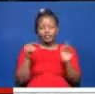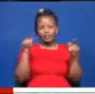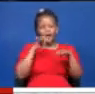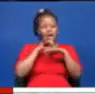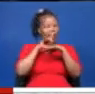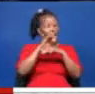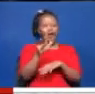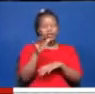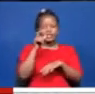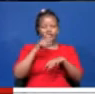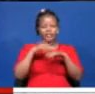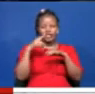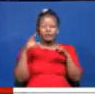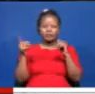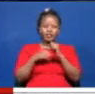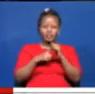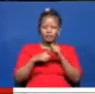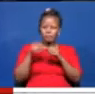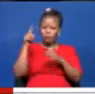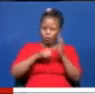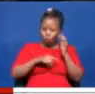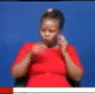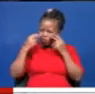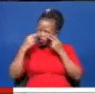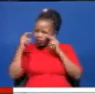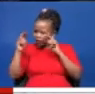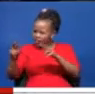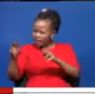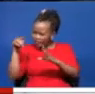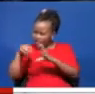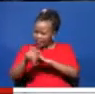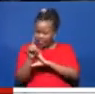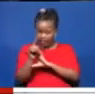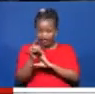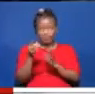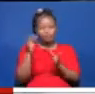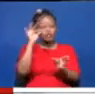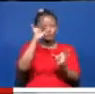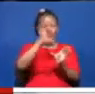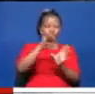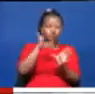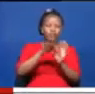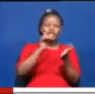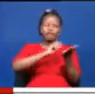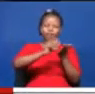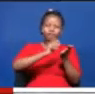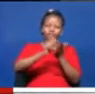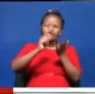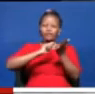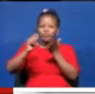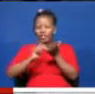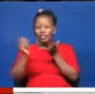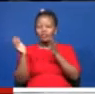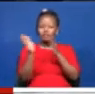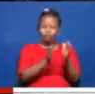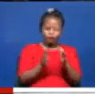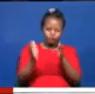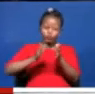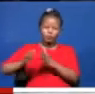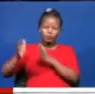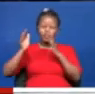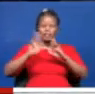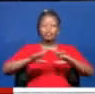6 a.m. What we witnessed inside earlier on is the polling clerks just preparing, getting ready so that they